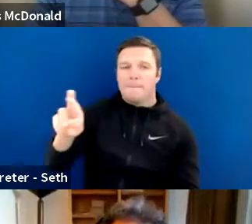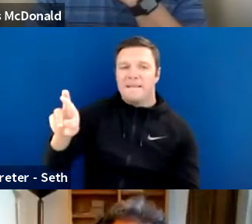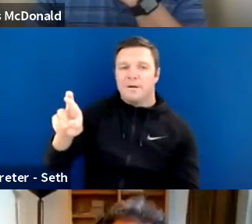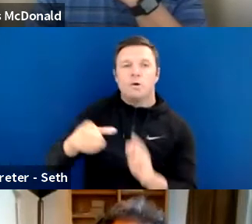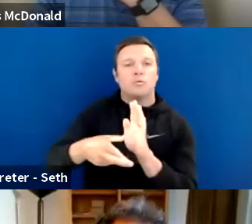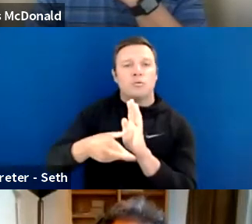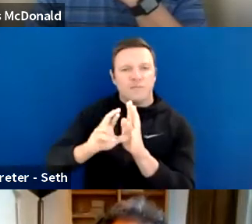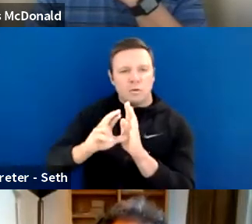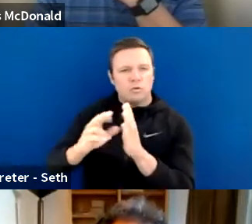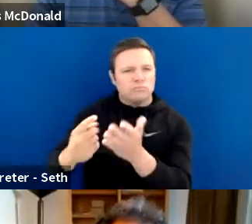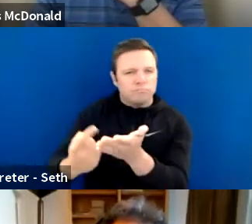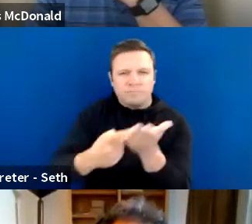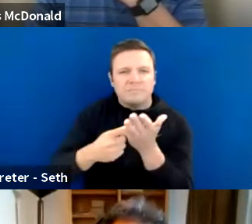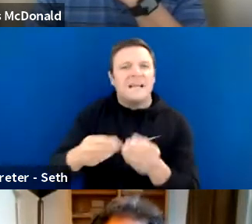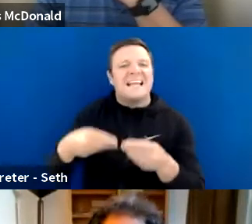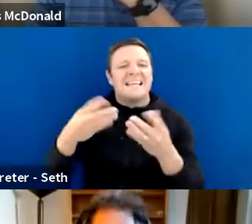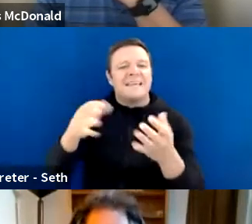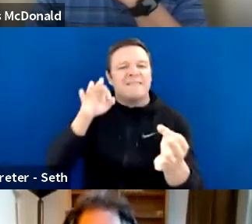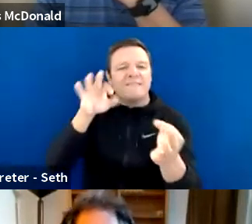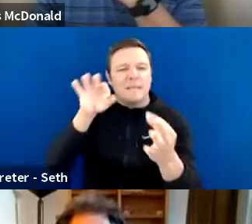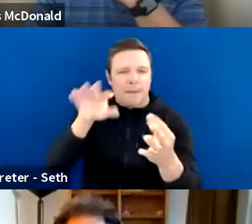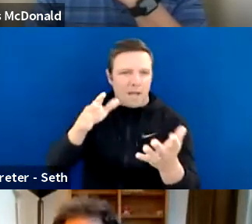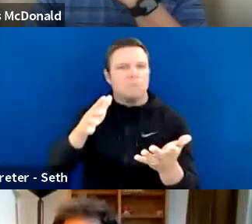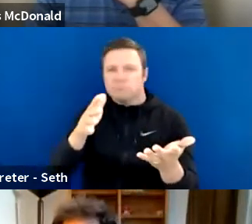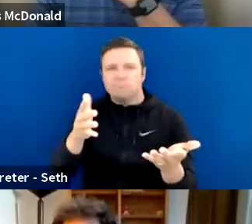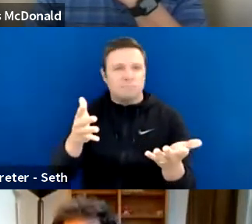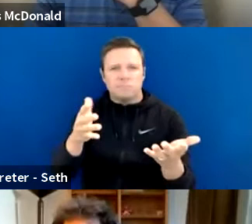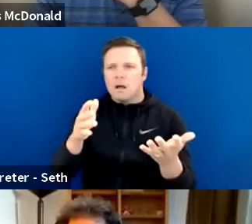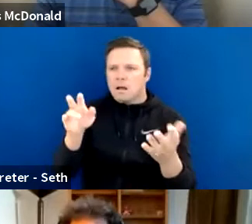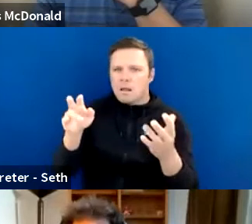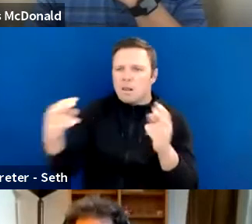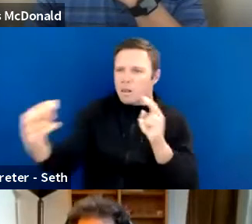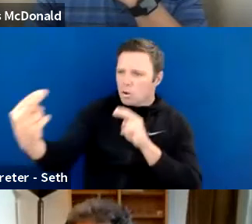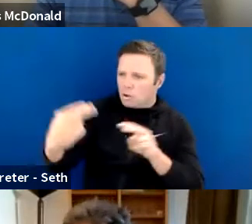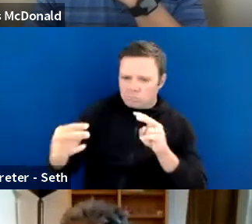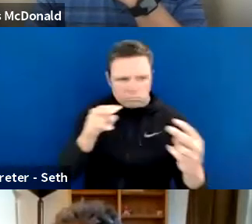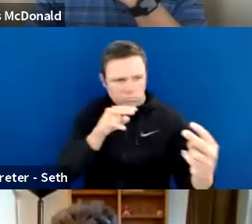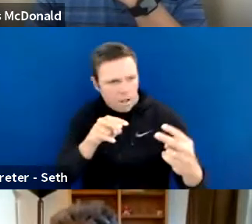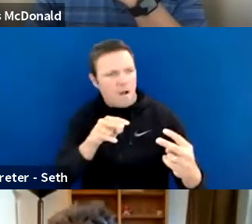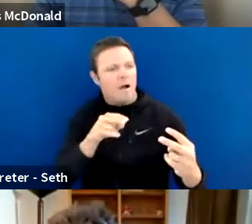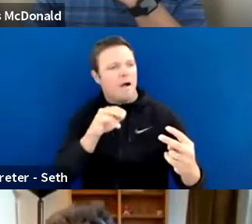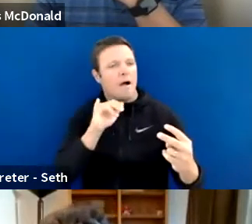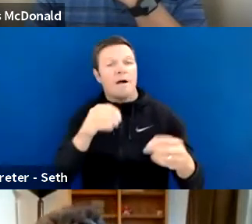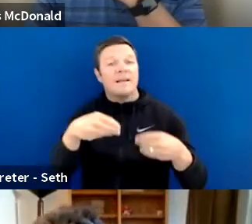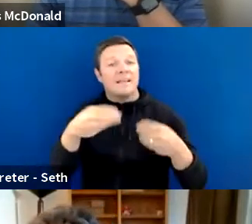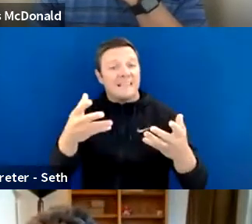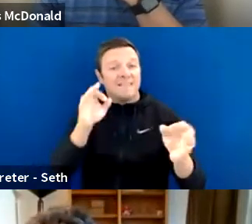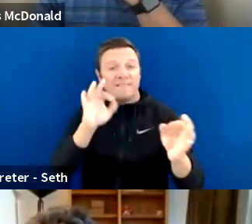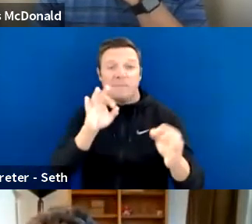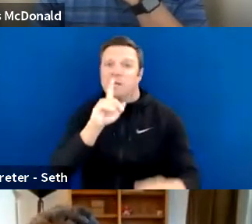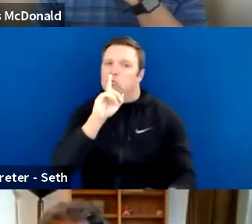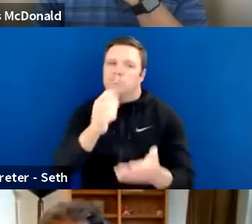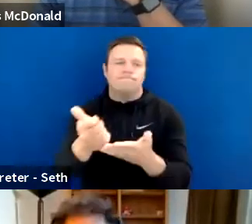other feedback, and looking at each other's courses and giving that feedback. It really